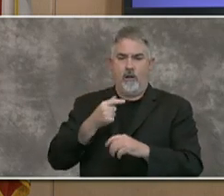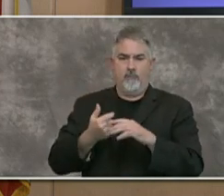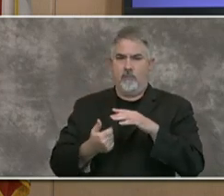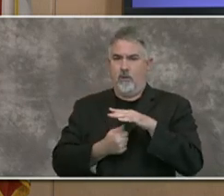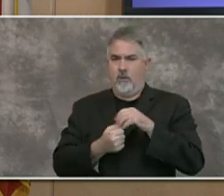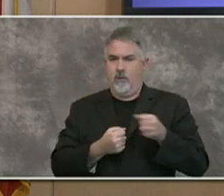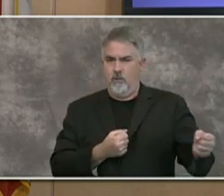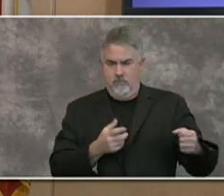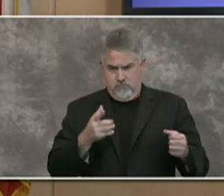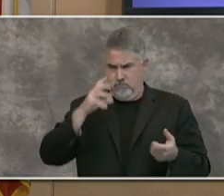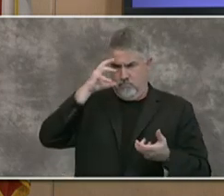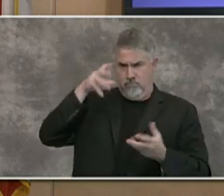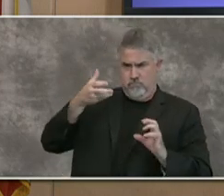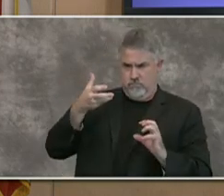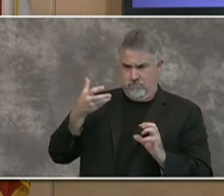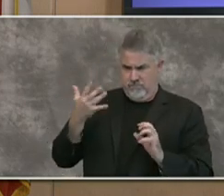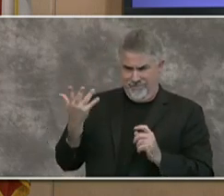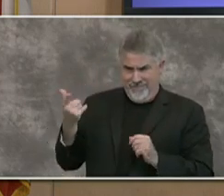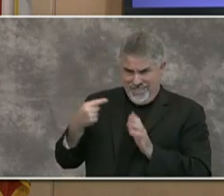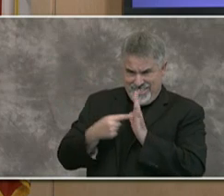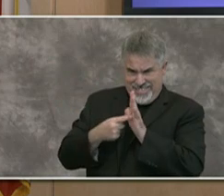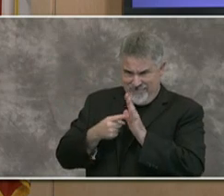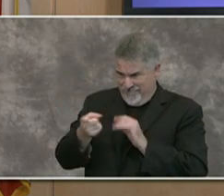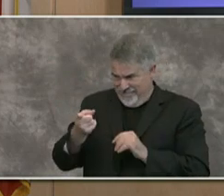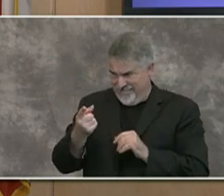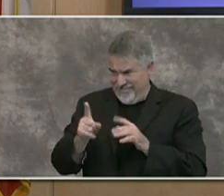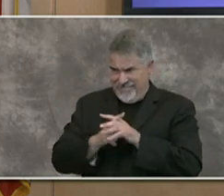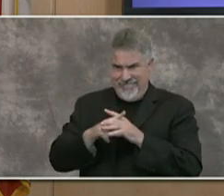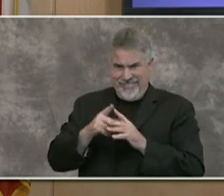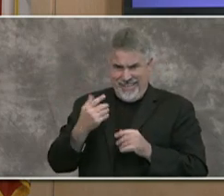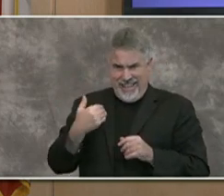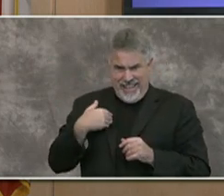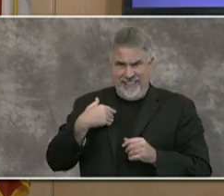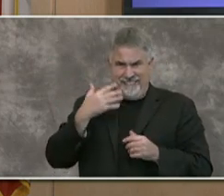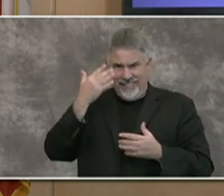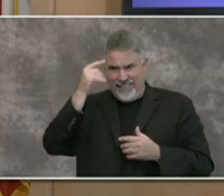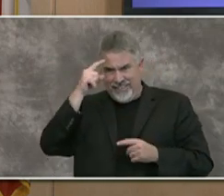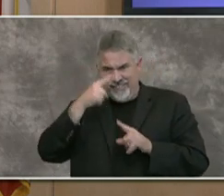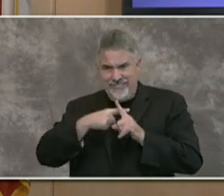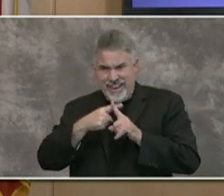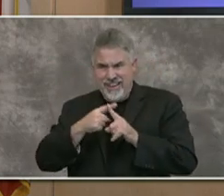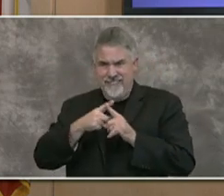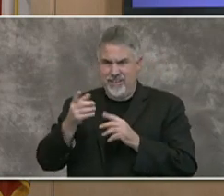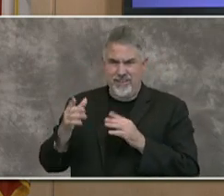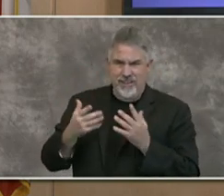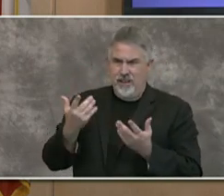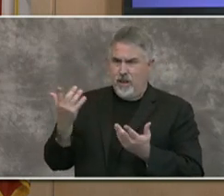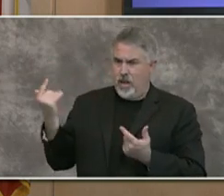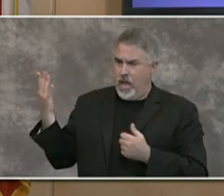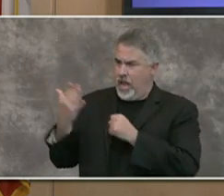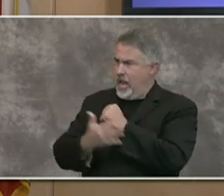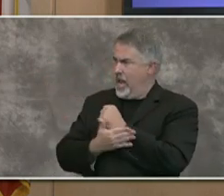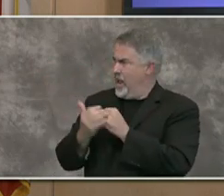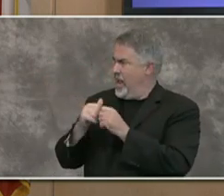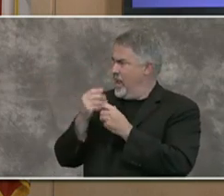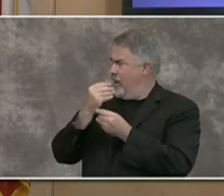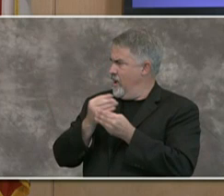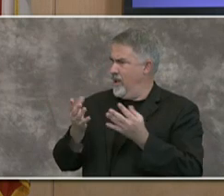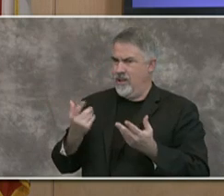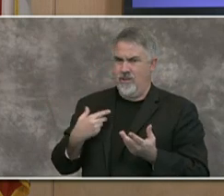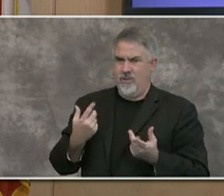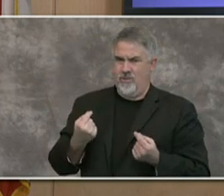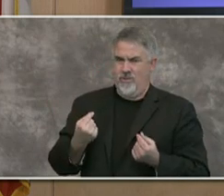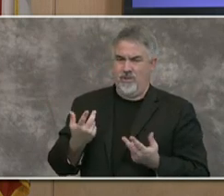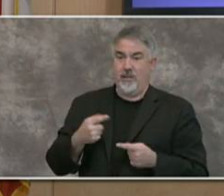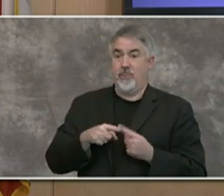showing symptoms. Is that in line with the guidance that the county is giving the public, number one? And number two, have